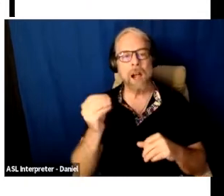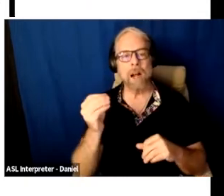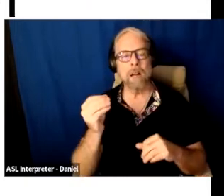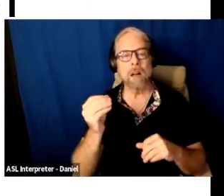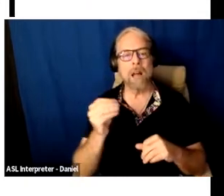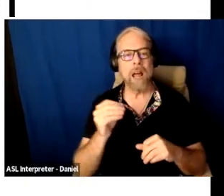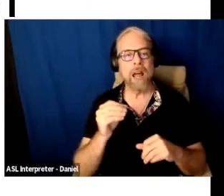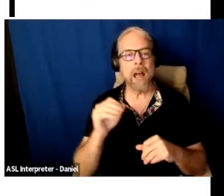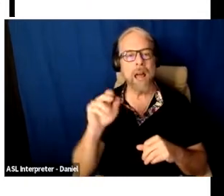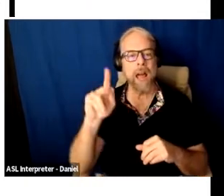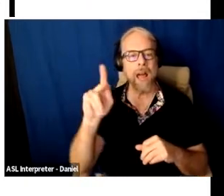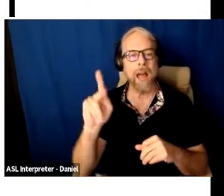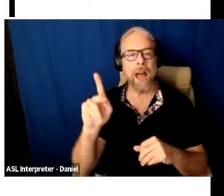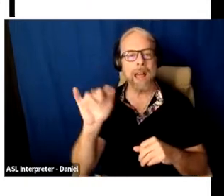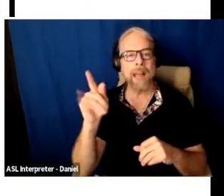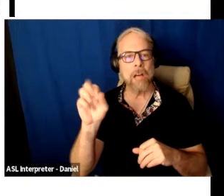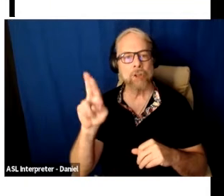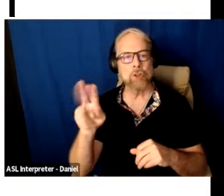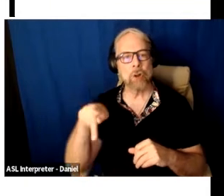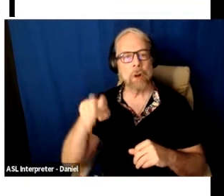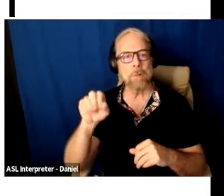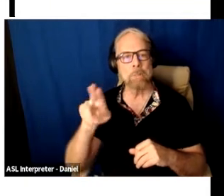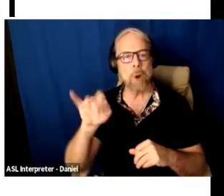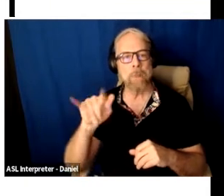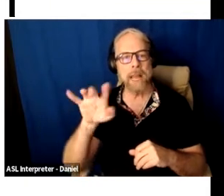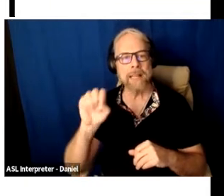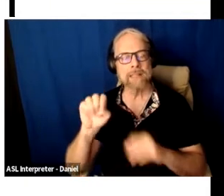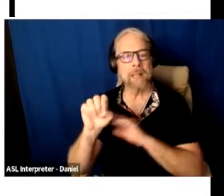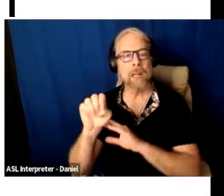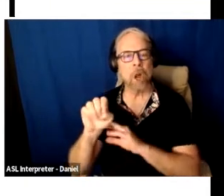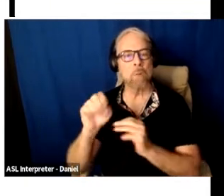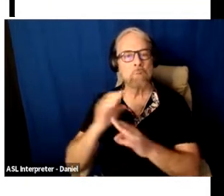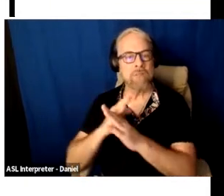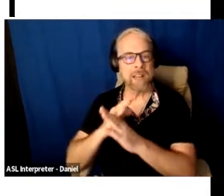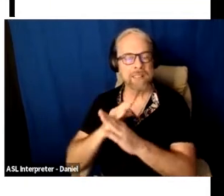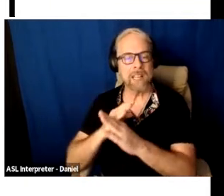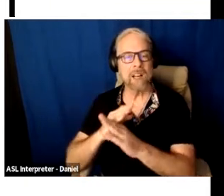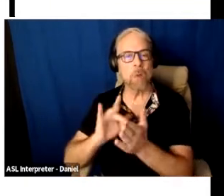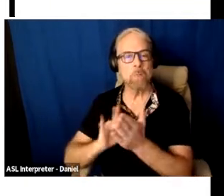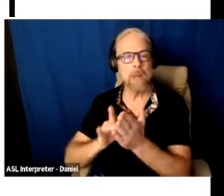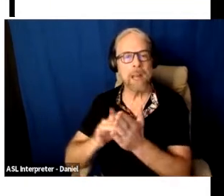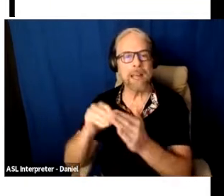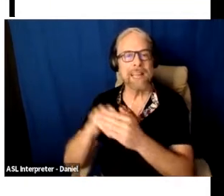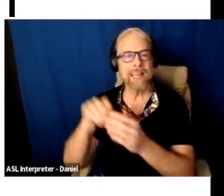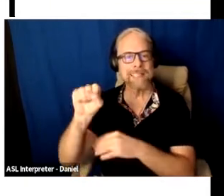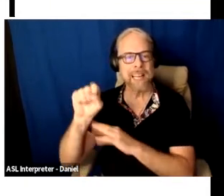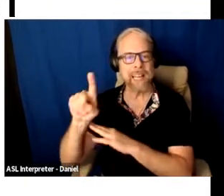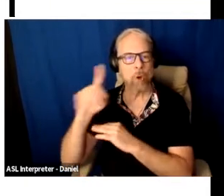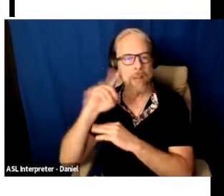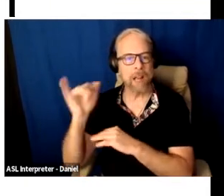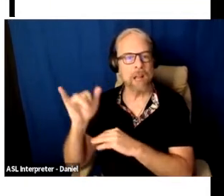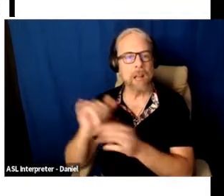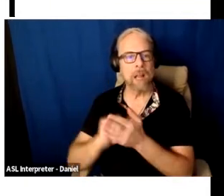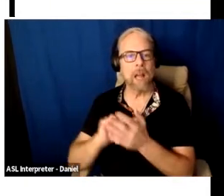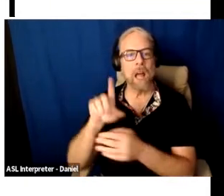Kaiser Permanente Preventative Medicine section in San Diego, where Dr.